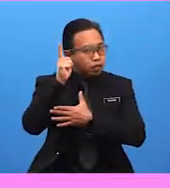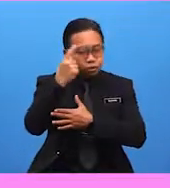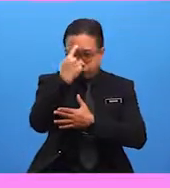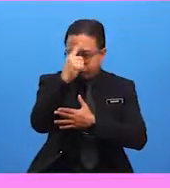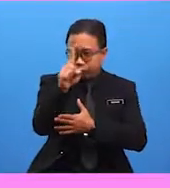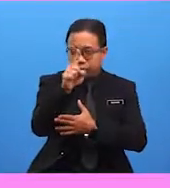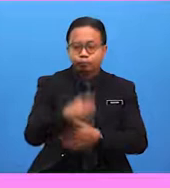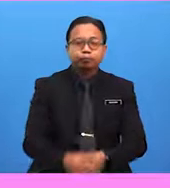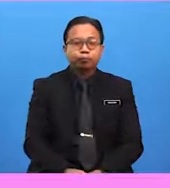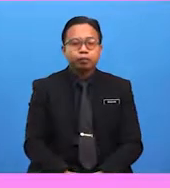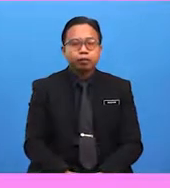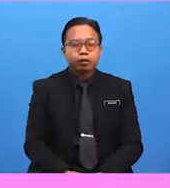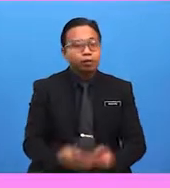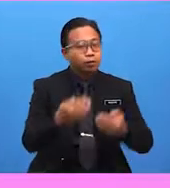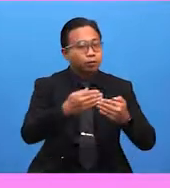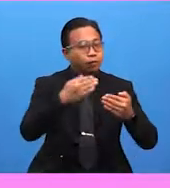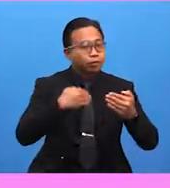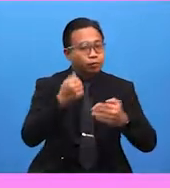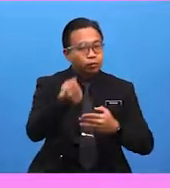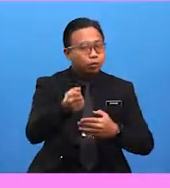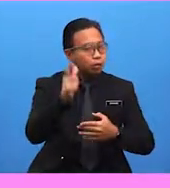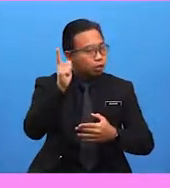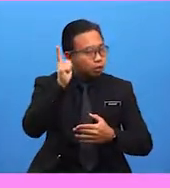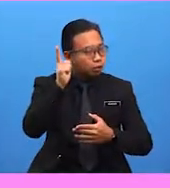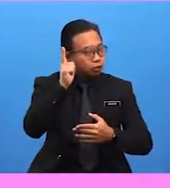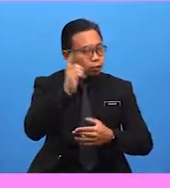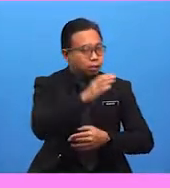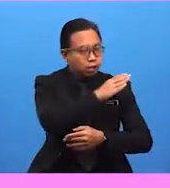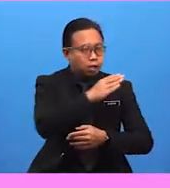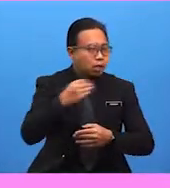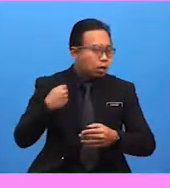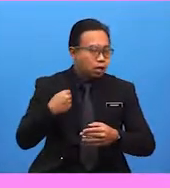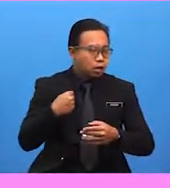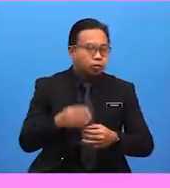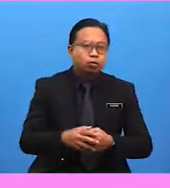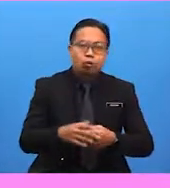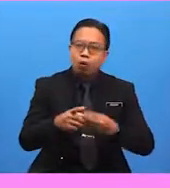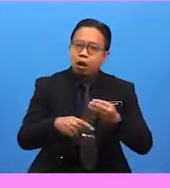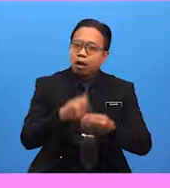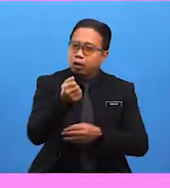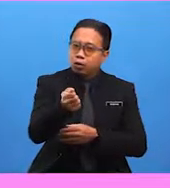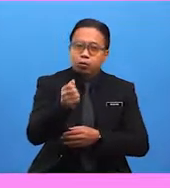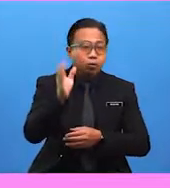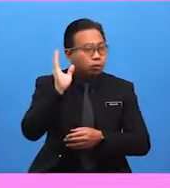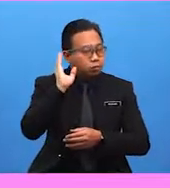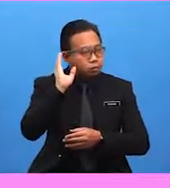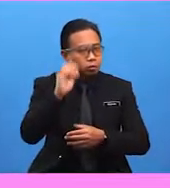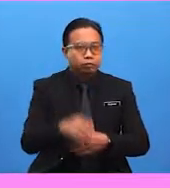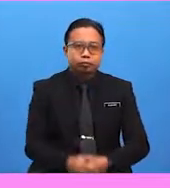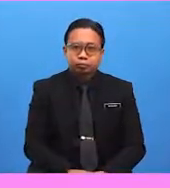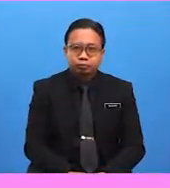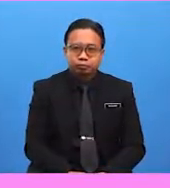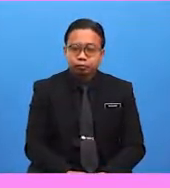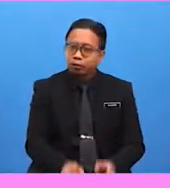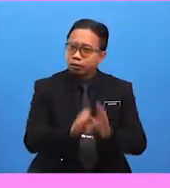for before you listen and while you're listening.